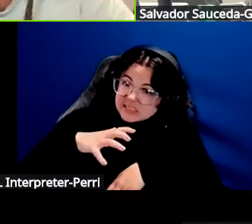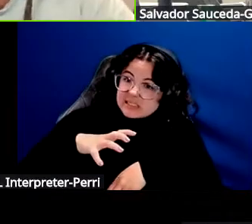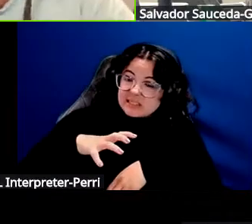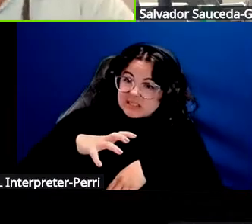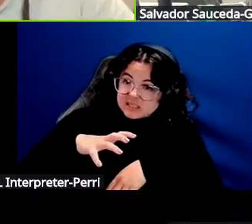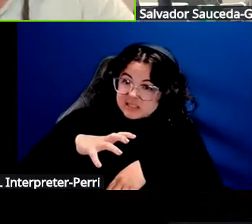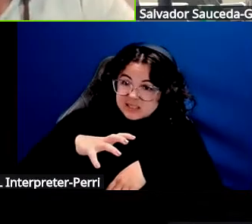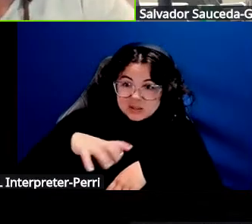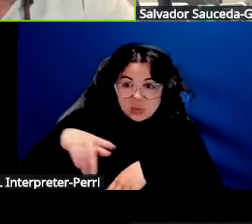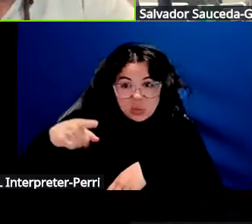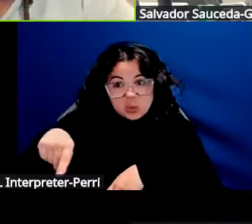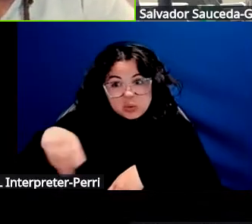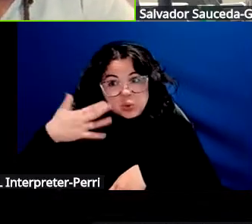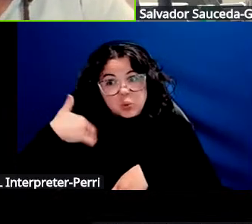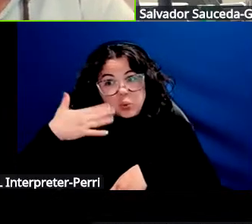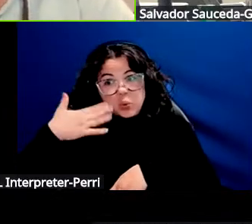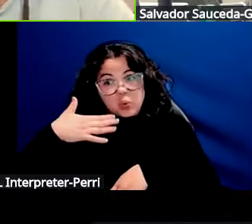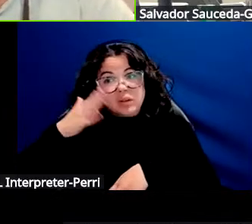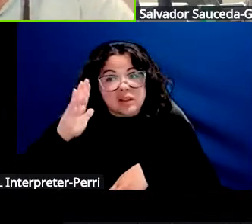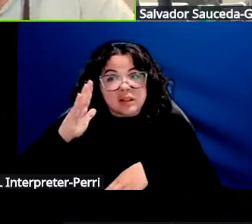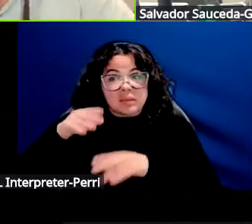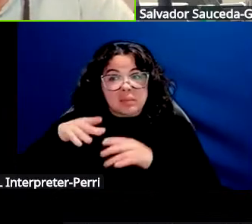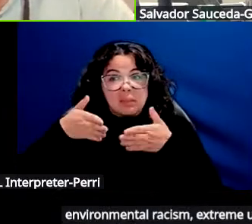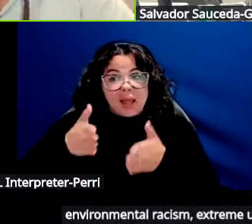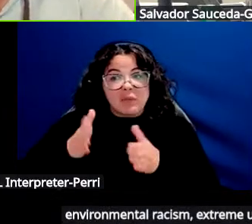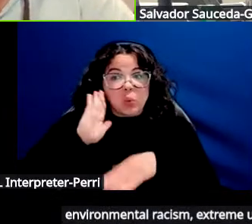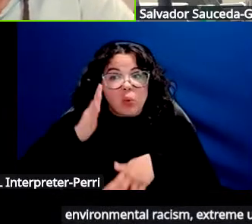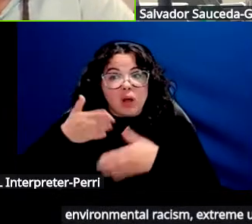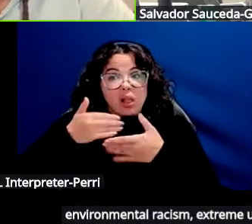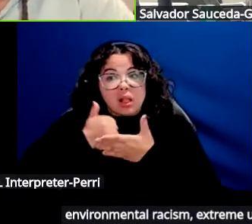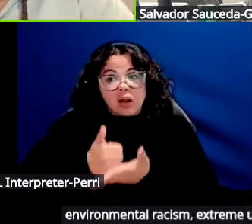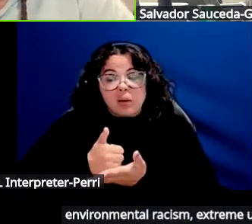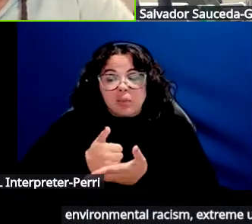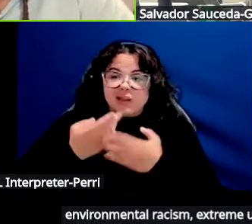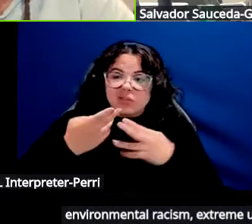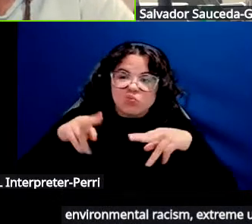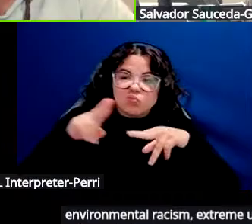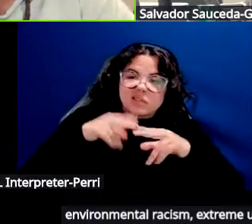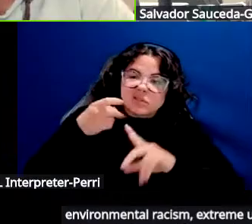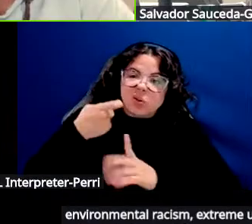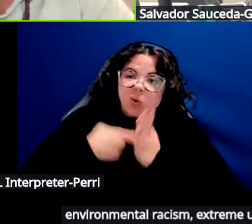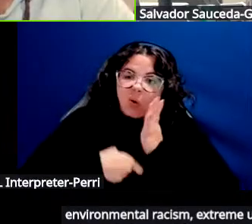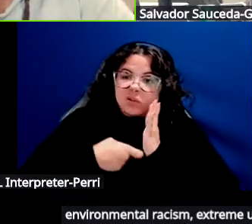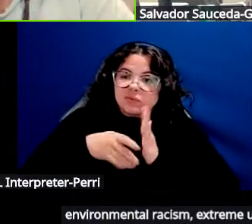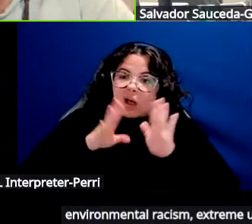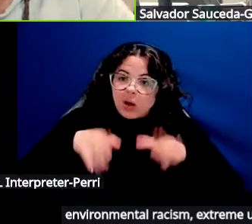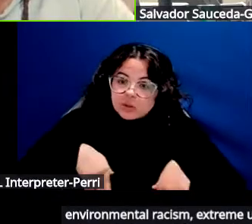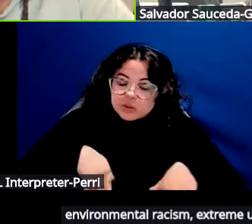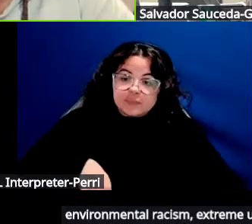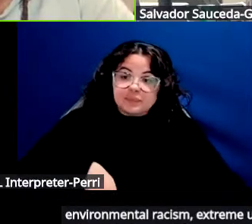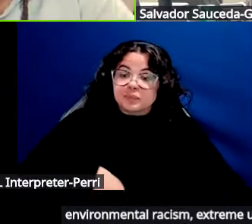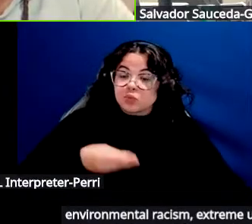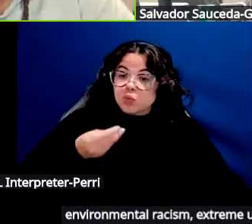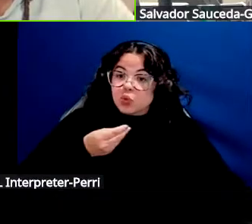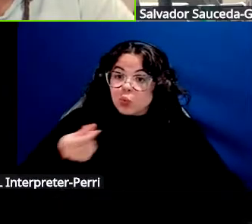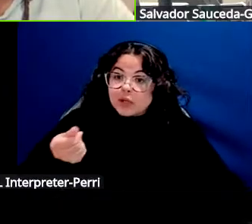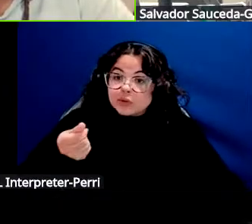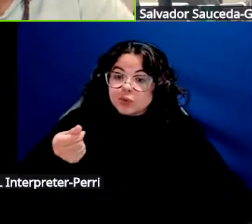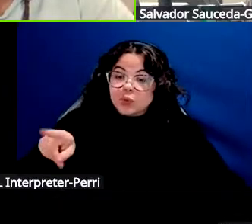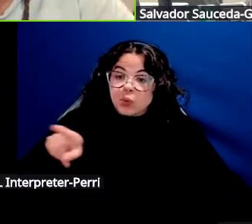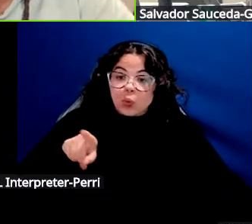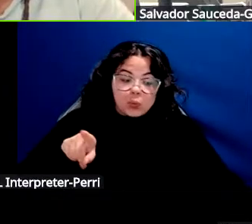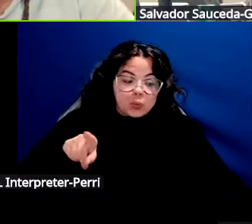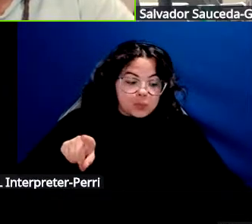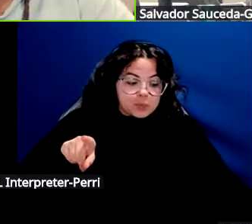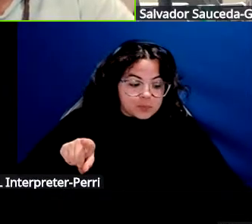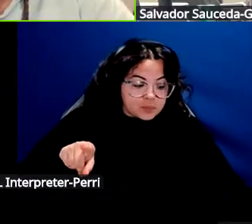those cooling pavements are going to help, and rising housing costs. The resolution also urges the district